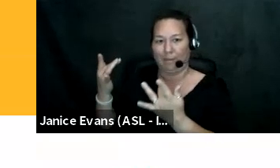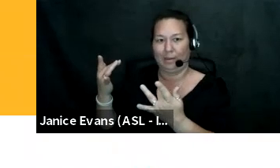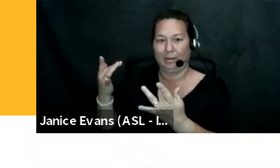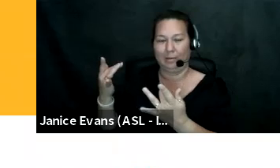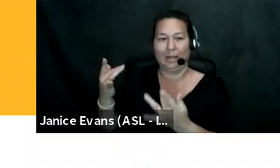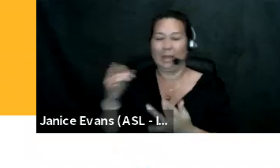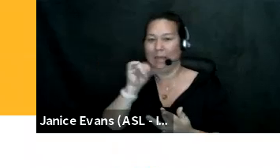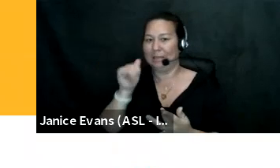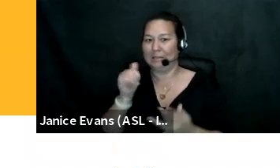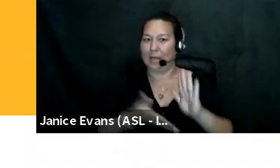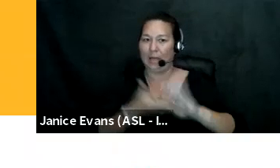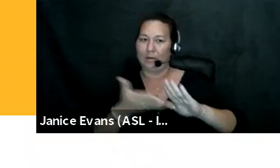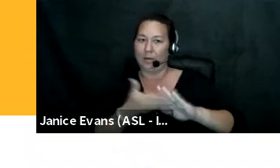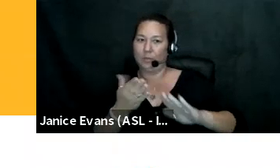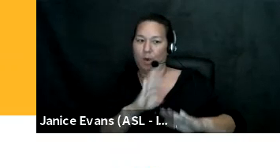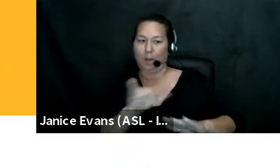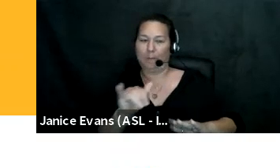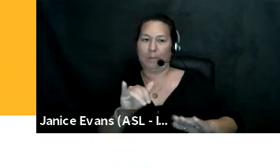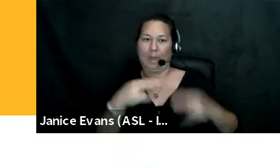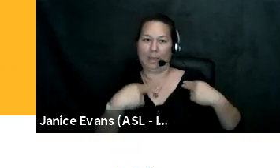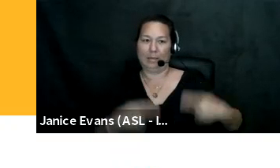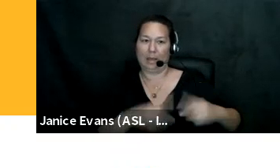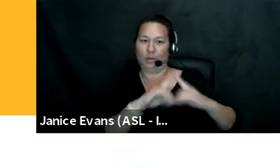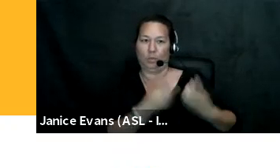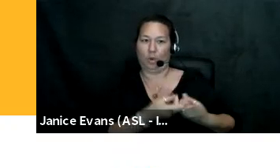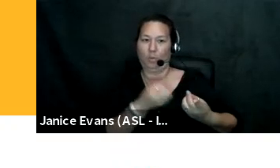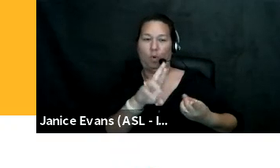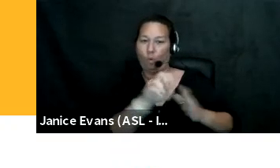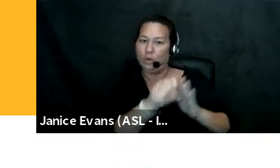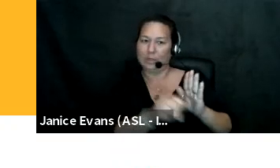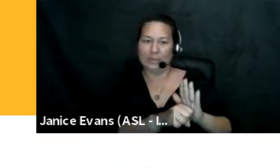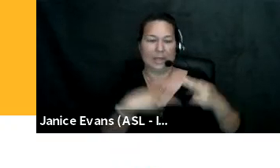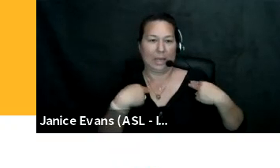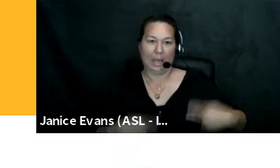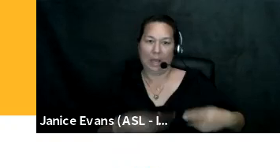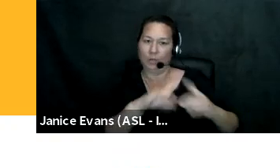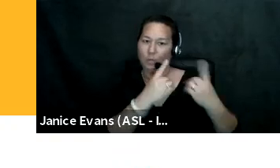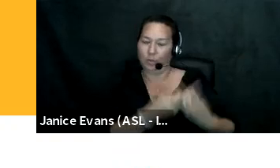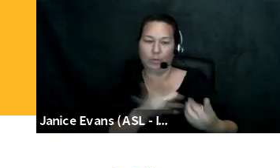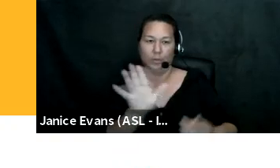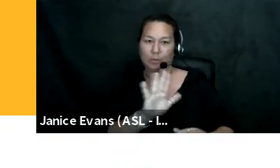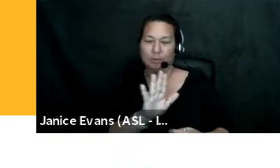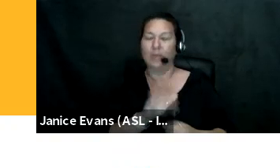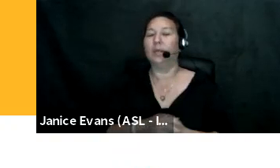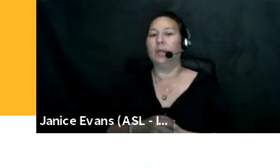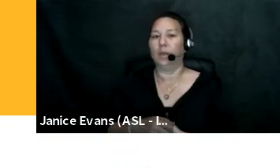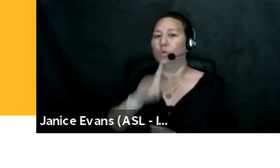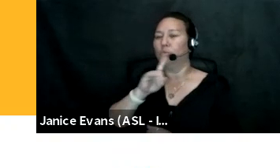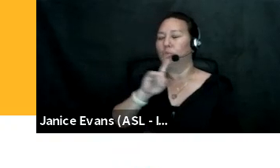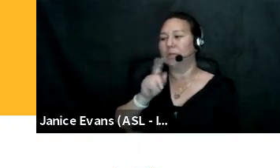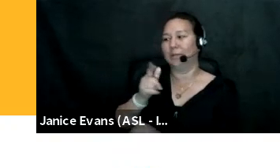the public health department or the state health department. So it's really going to